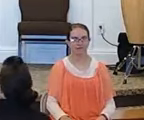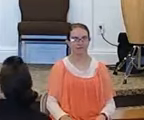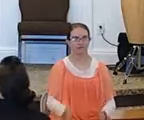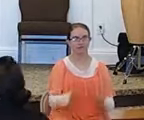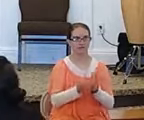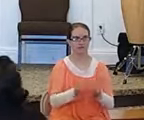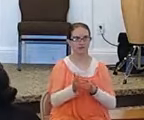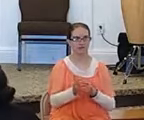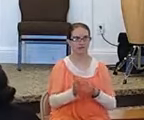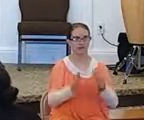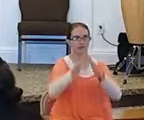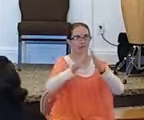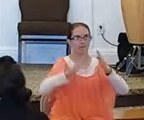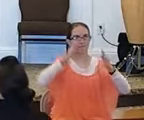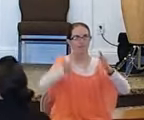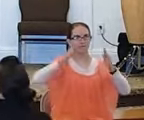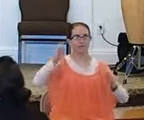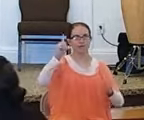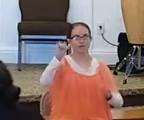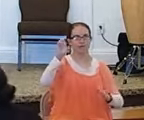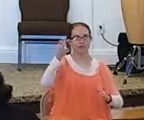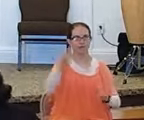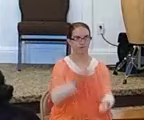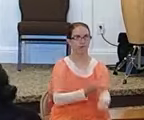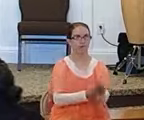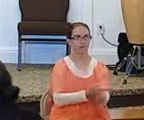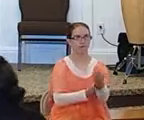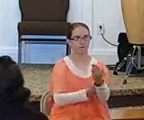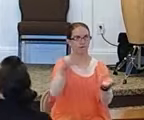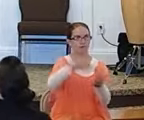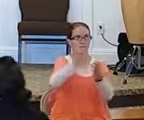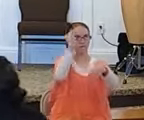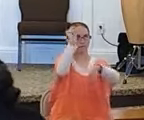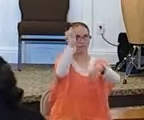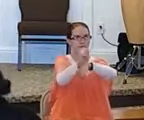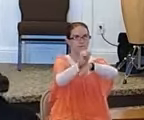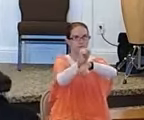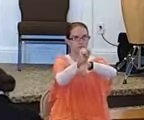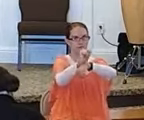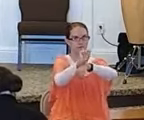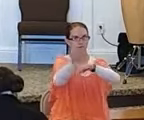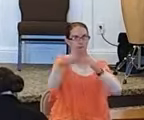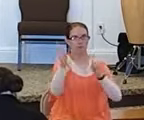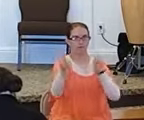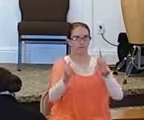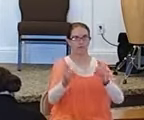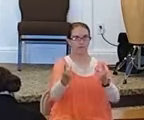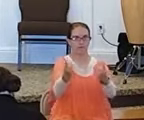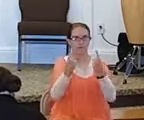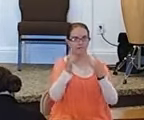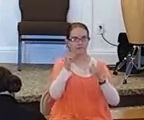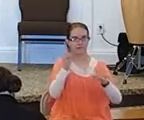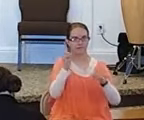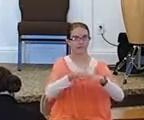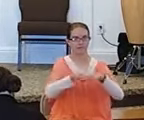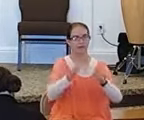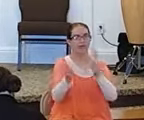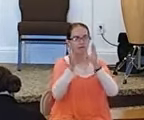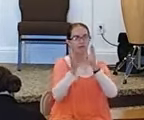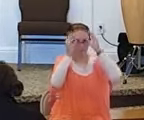Jesus went unto the Mount of Olives, and early in the morning he came again into the temple. And all the people came unto him, and he sat down and taught